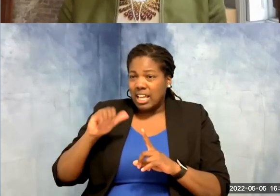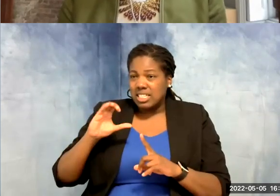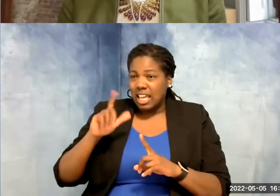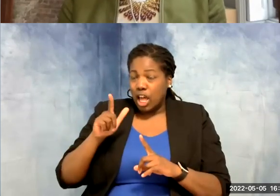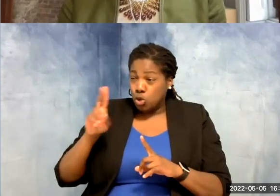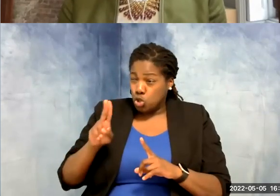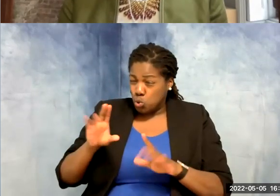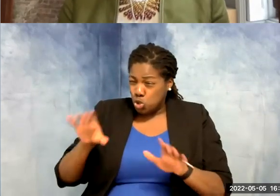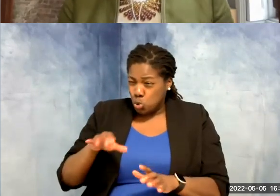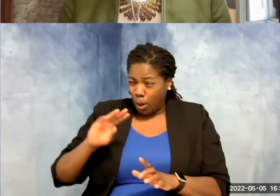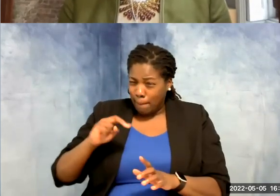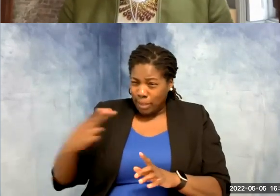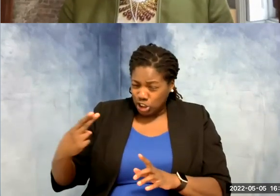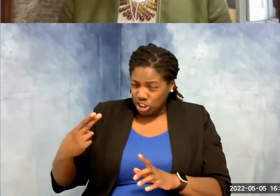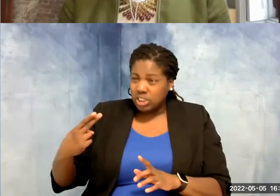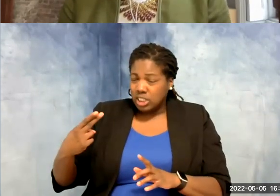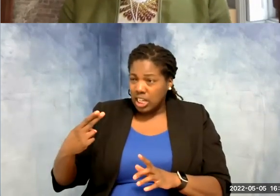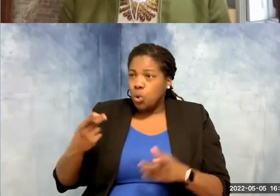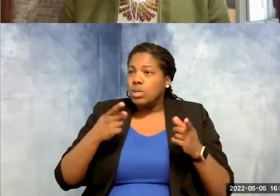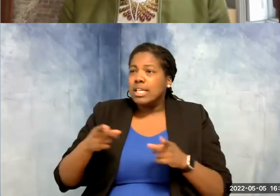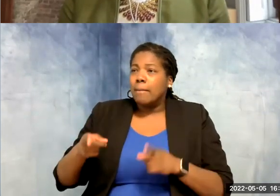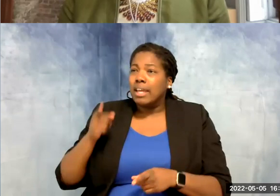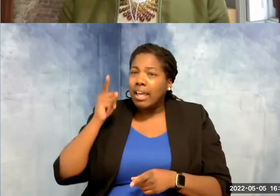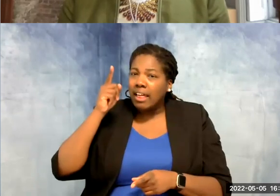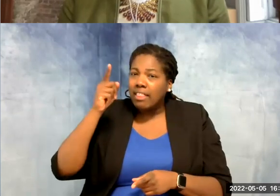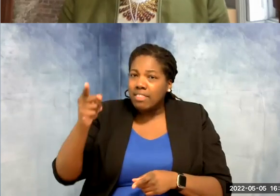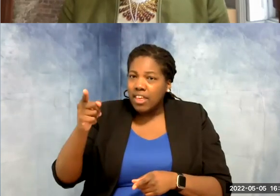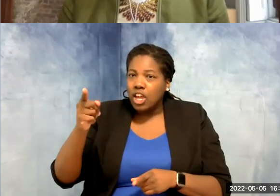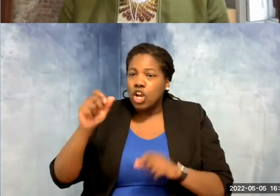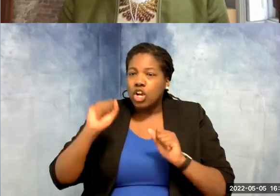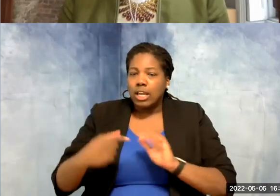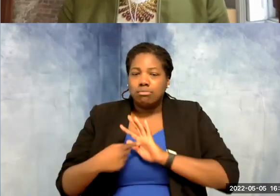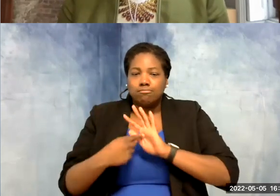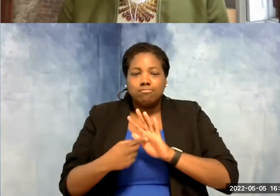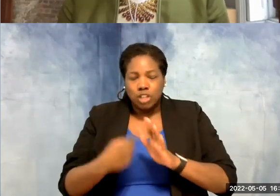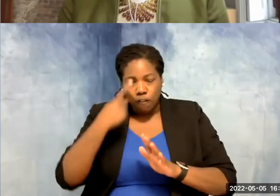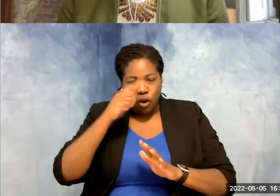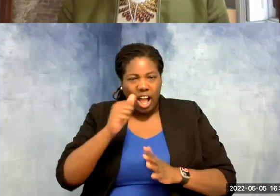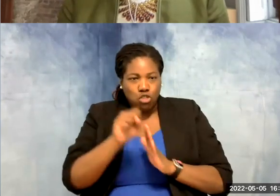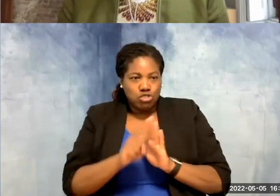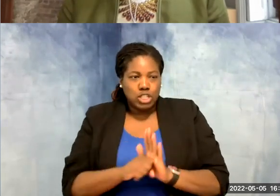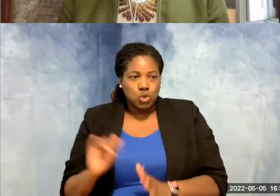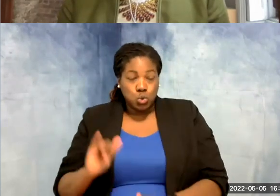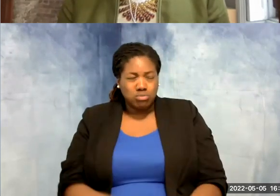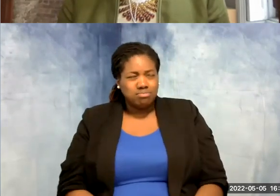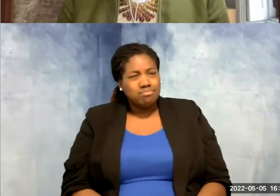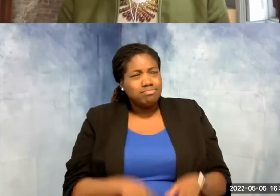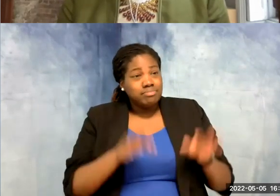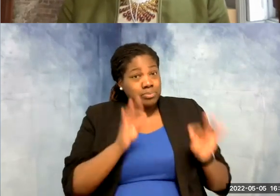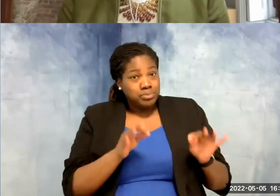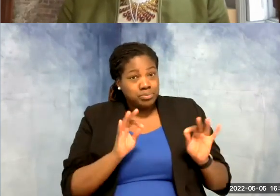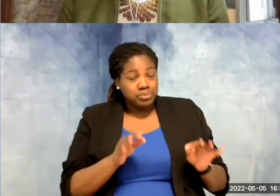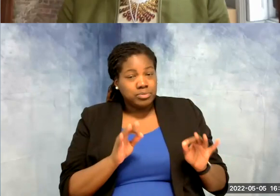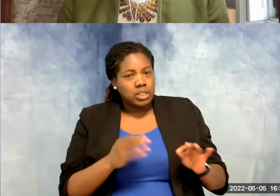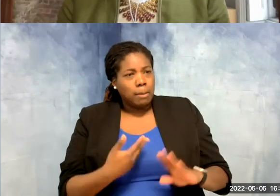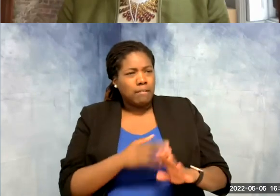is doing there and whether what is happening there can serve as a model for other states? Absolutely.